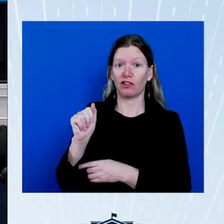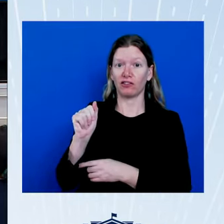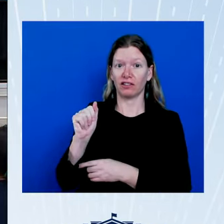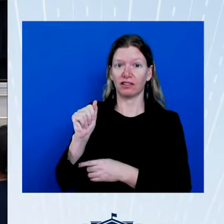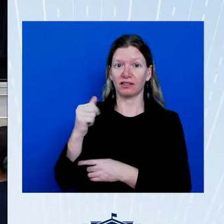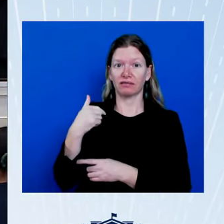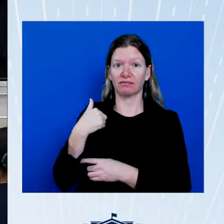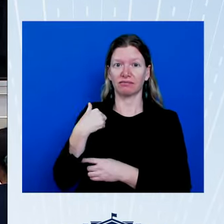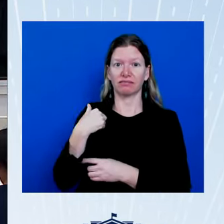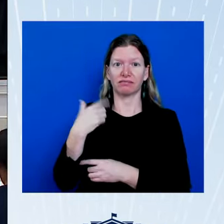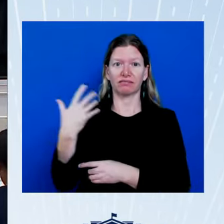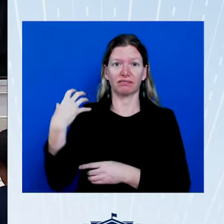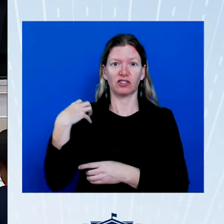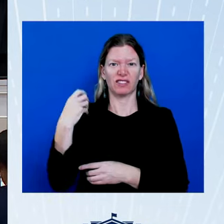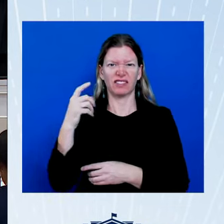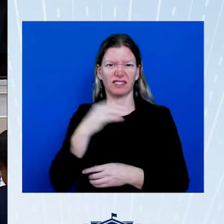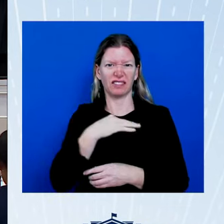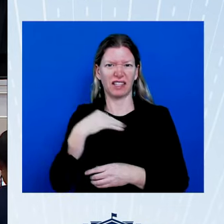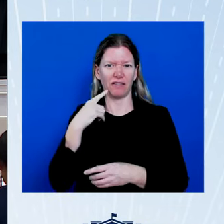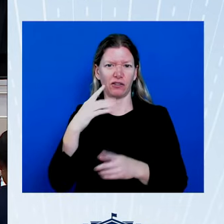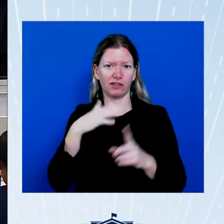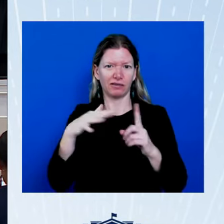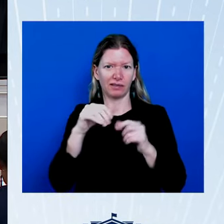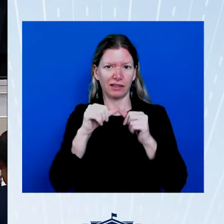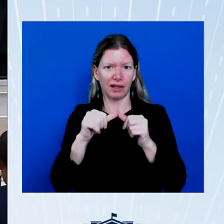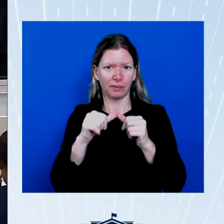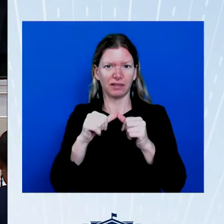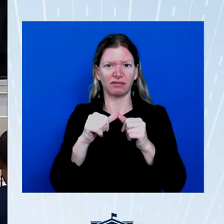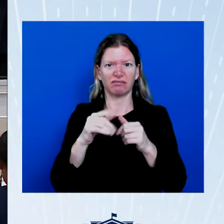Science and Technology Policy. I'm so pleased